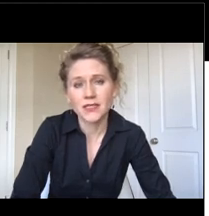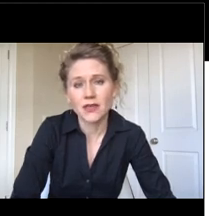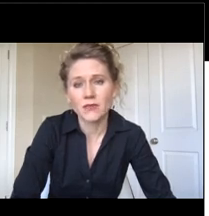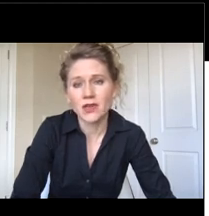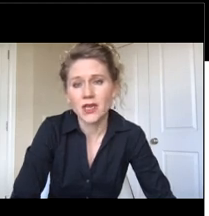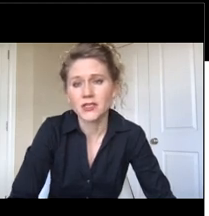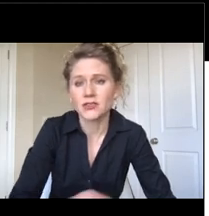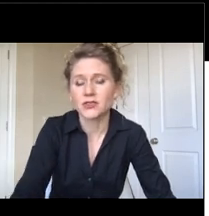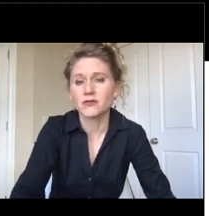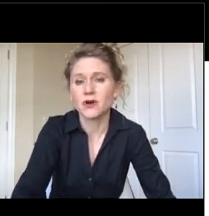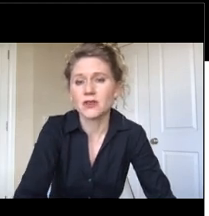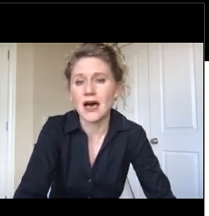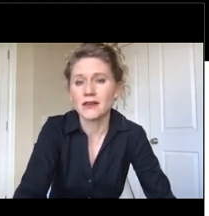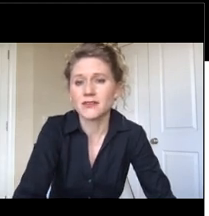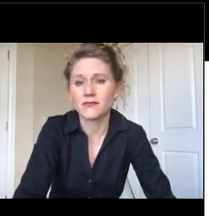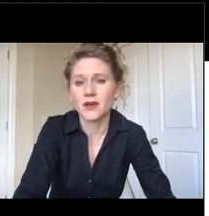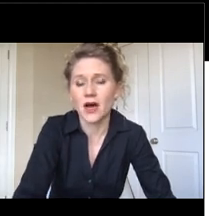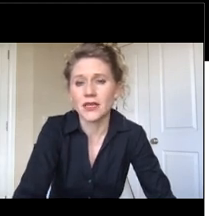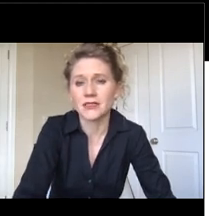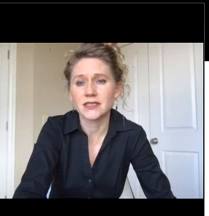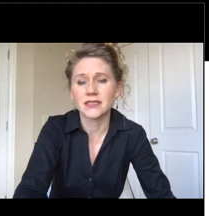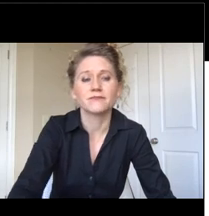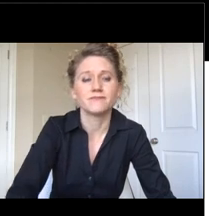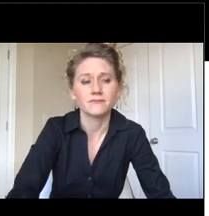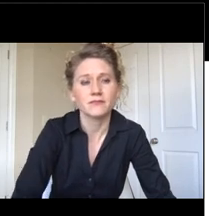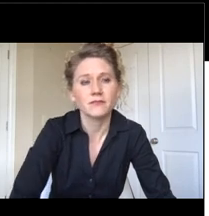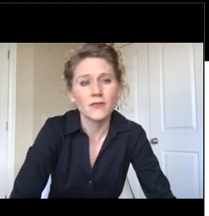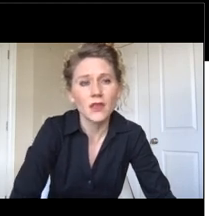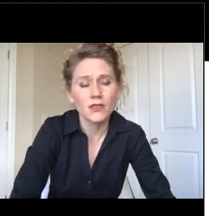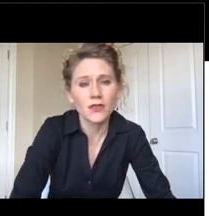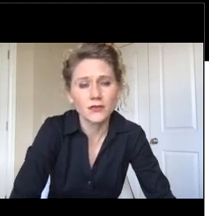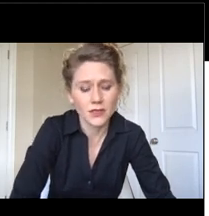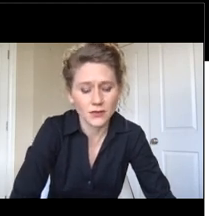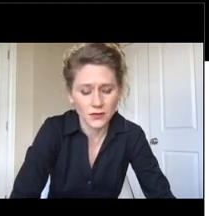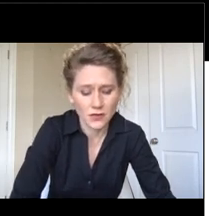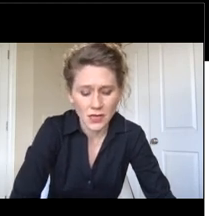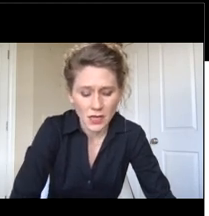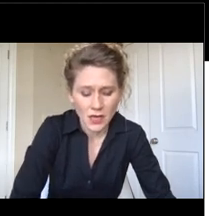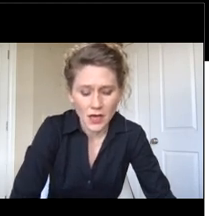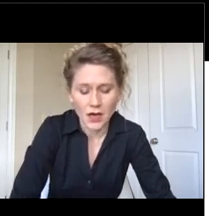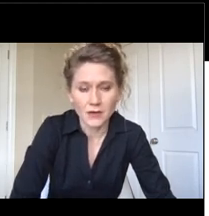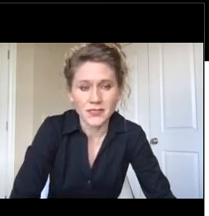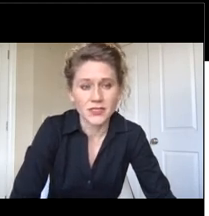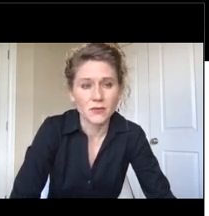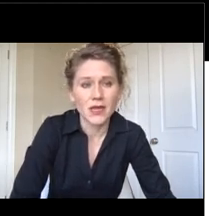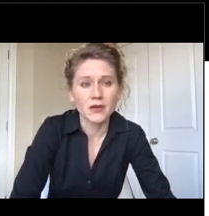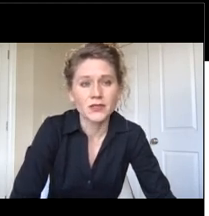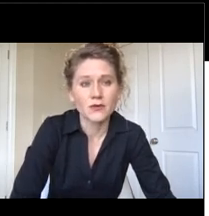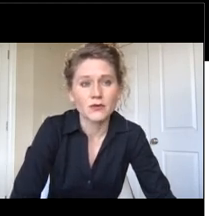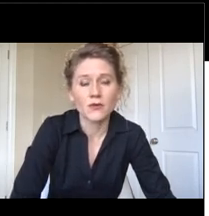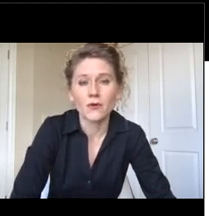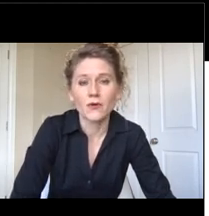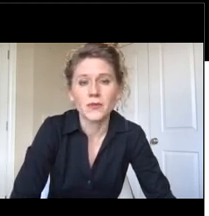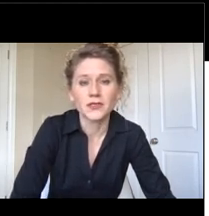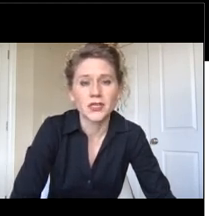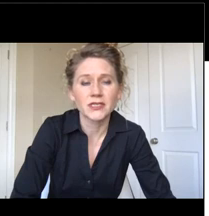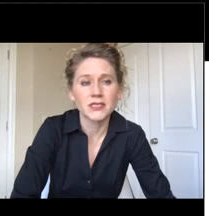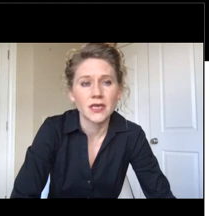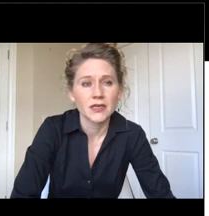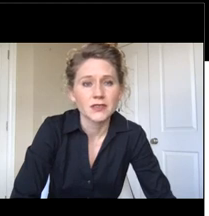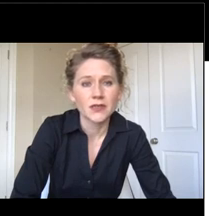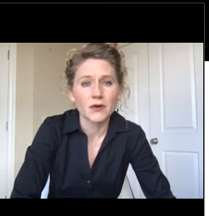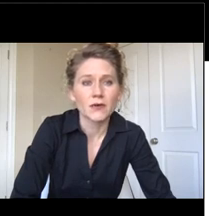are balancing communication to a lot of different audiences. And those include decision makers who hold the